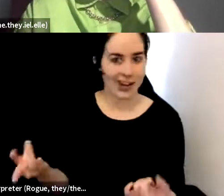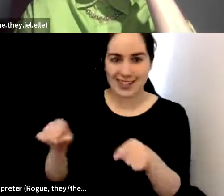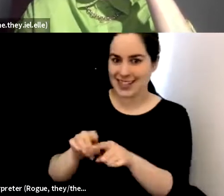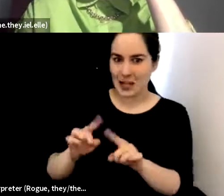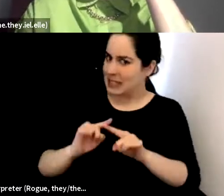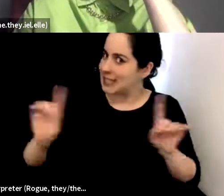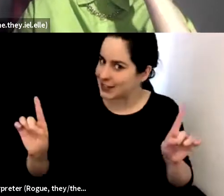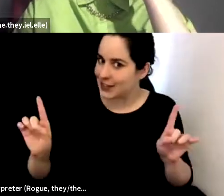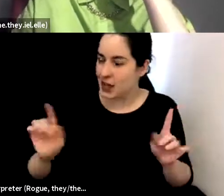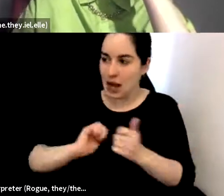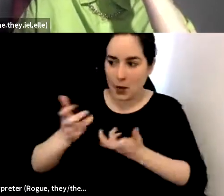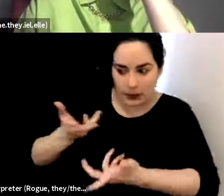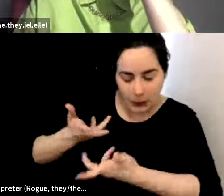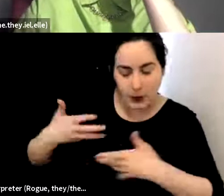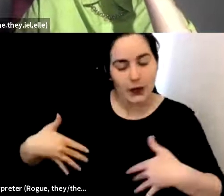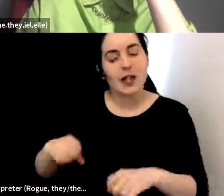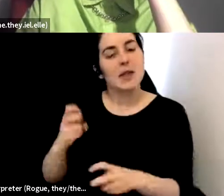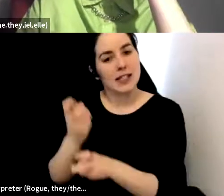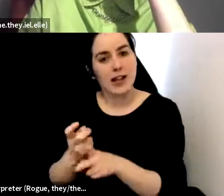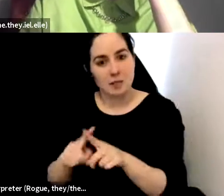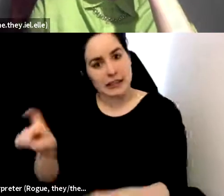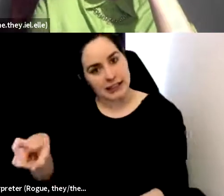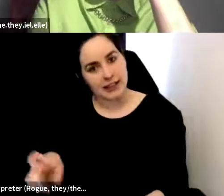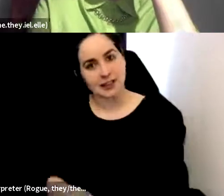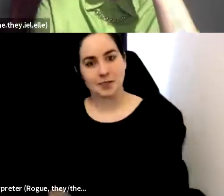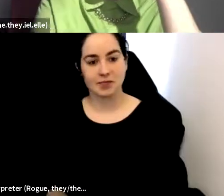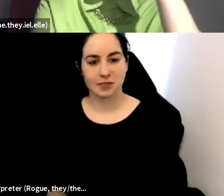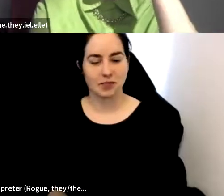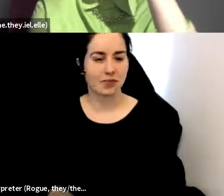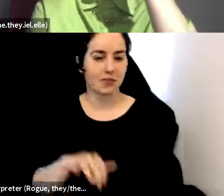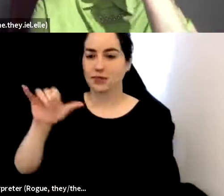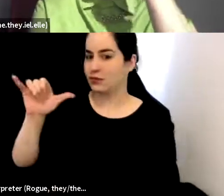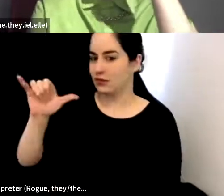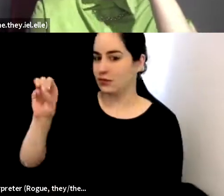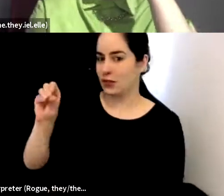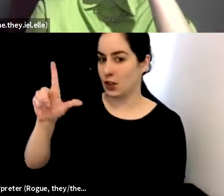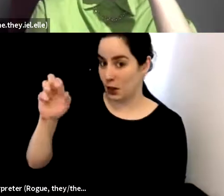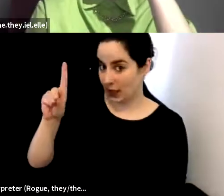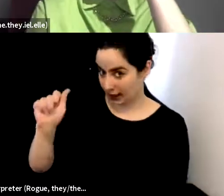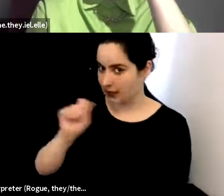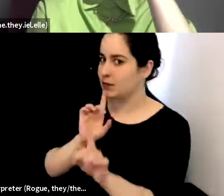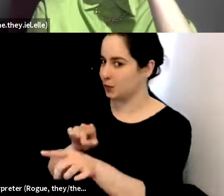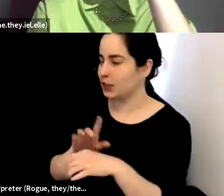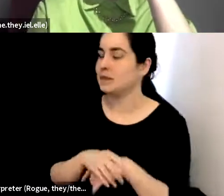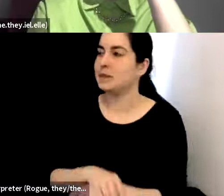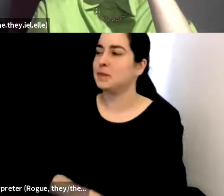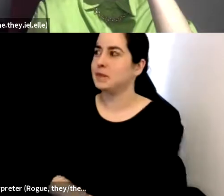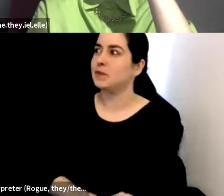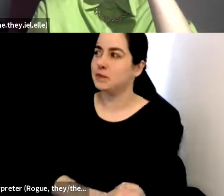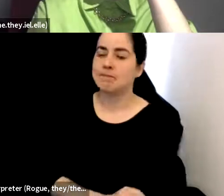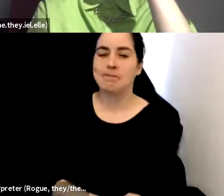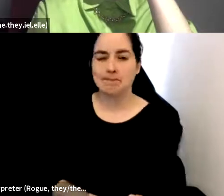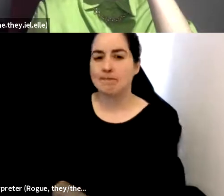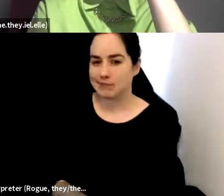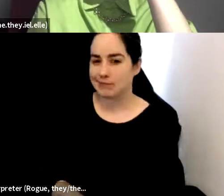of thought. Yolanda speaking. Yeah, and I think that what's so great about the work that I think